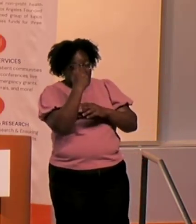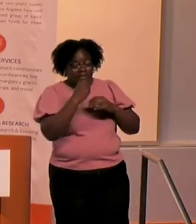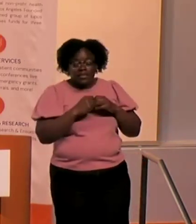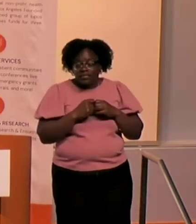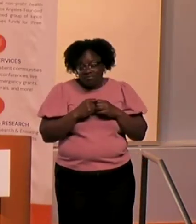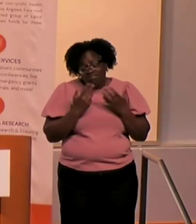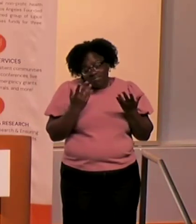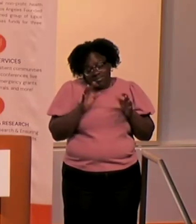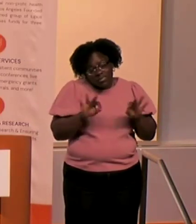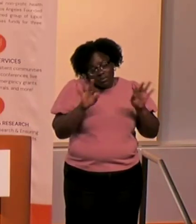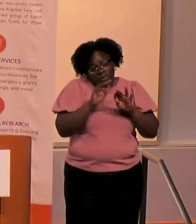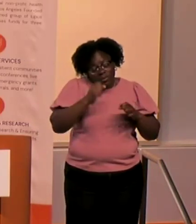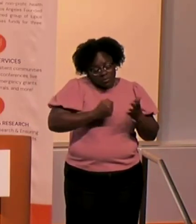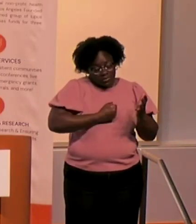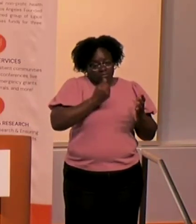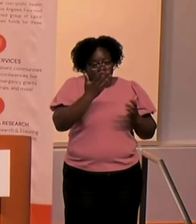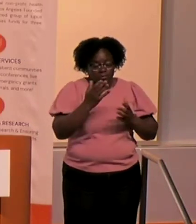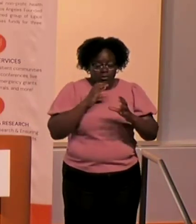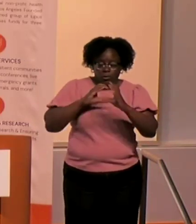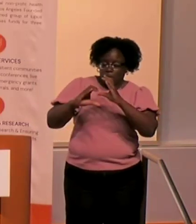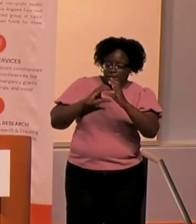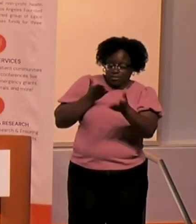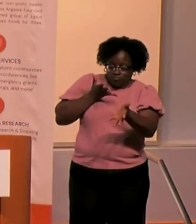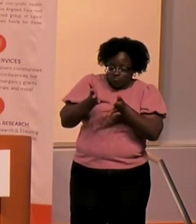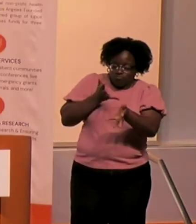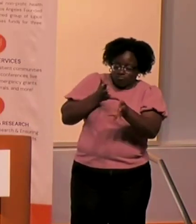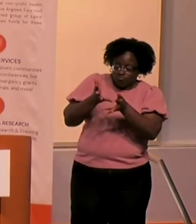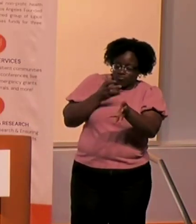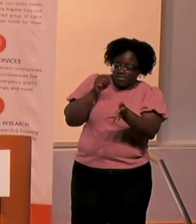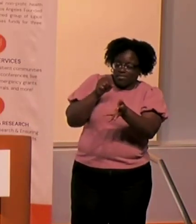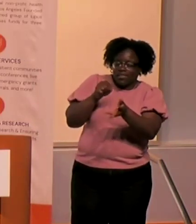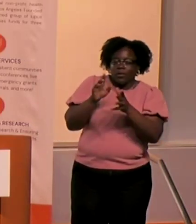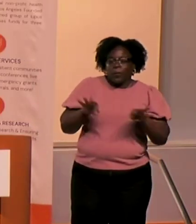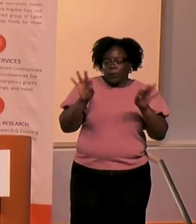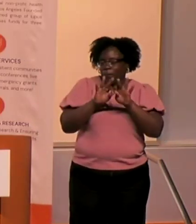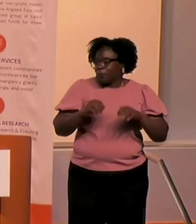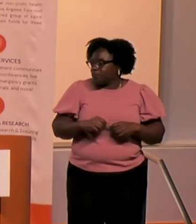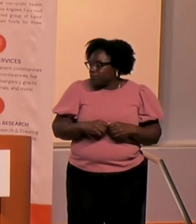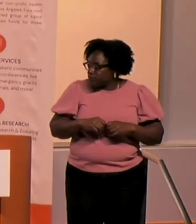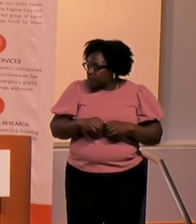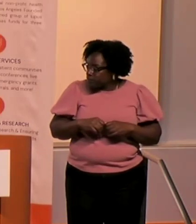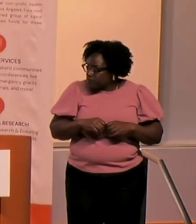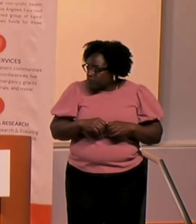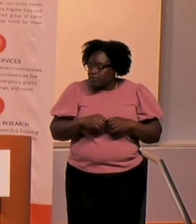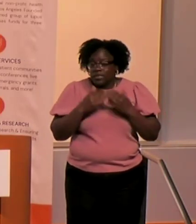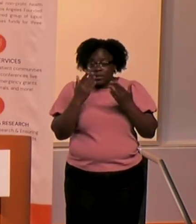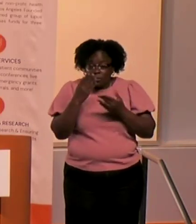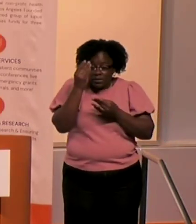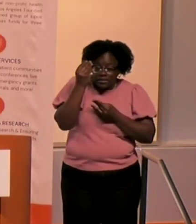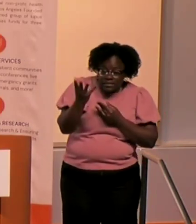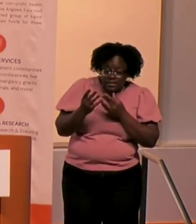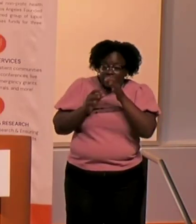way is through communication, right? And the more that you can educate them,